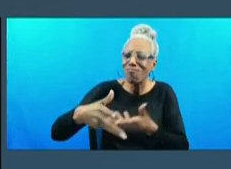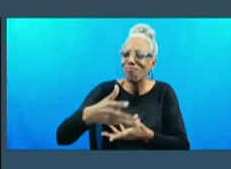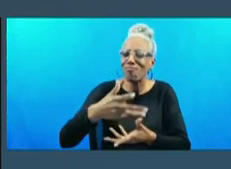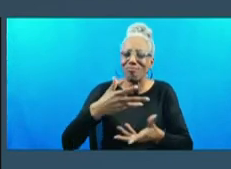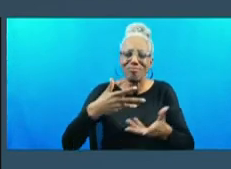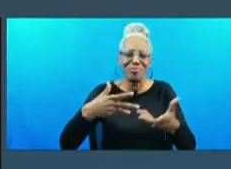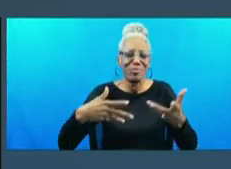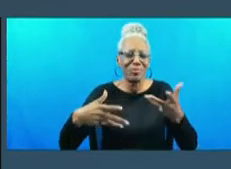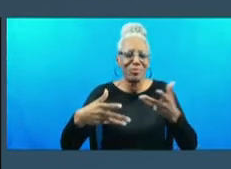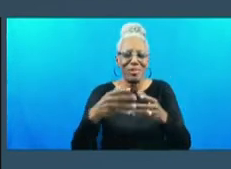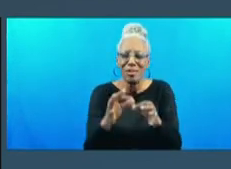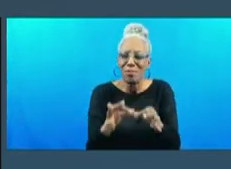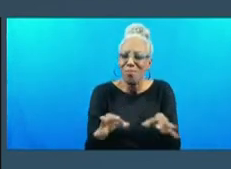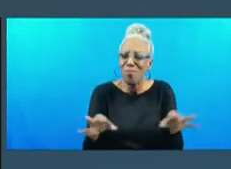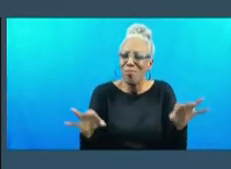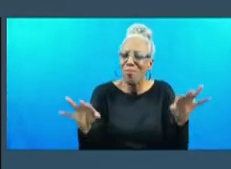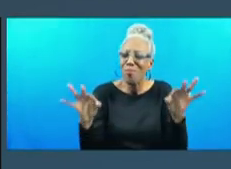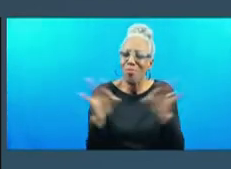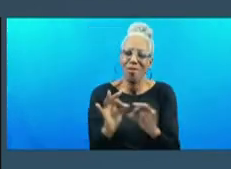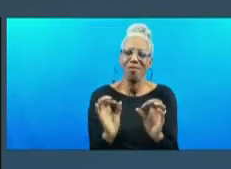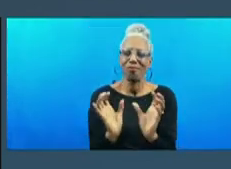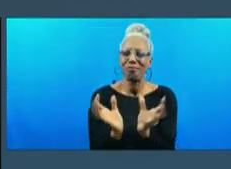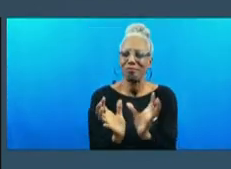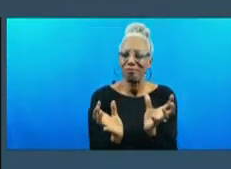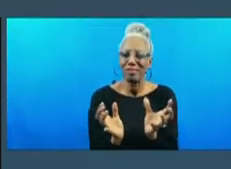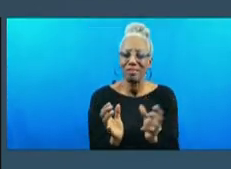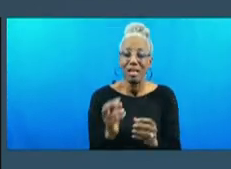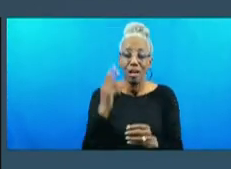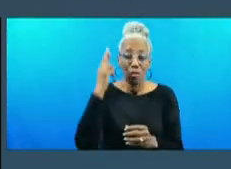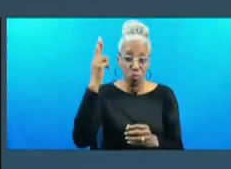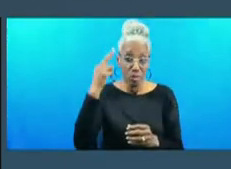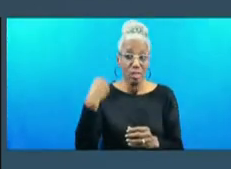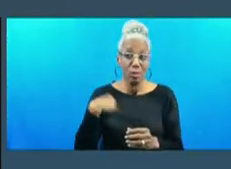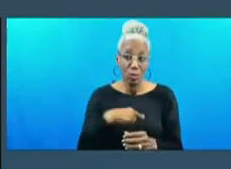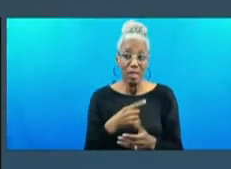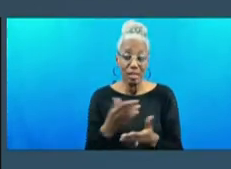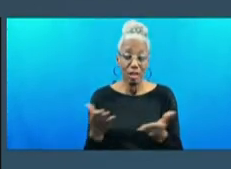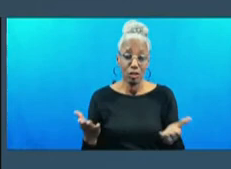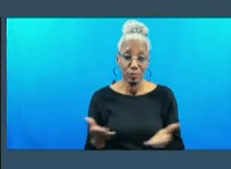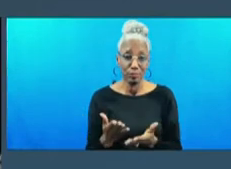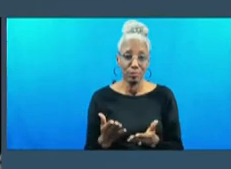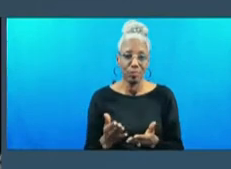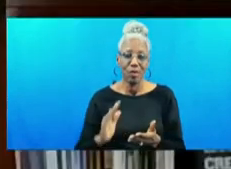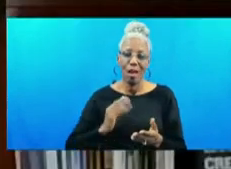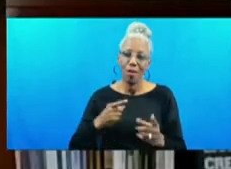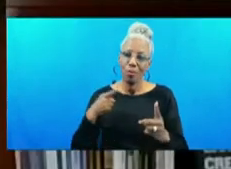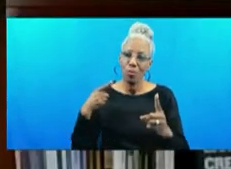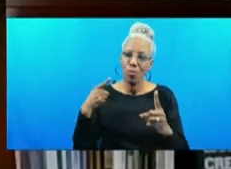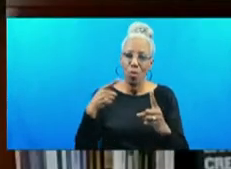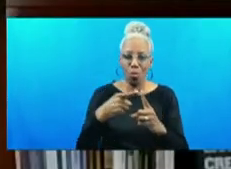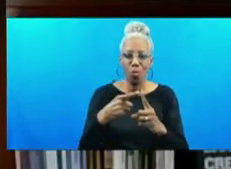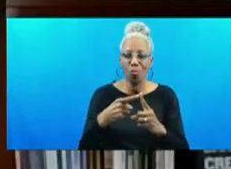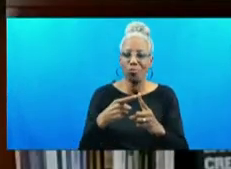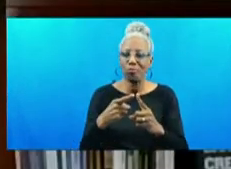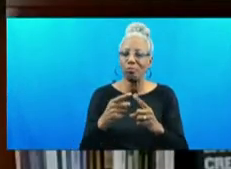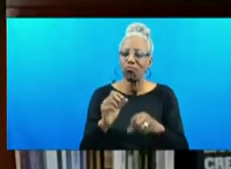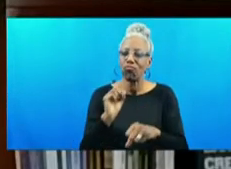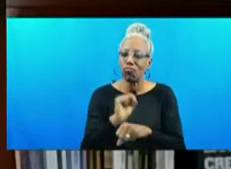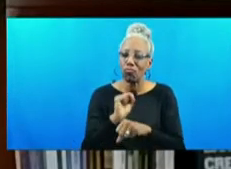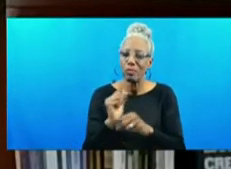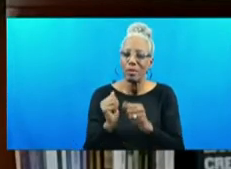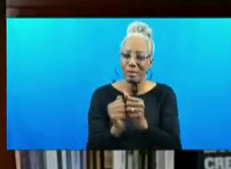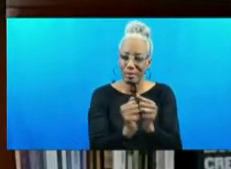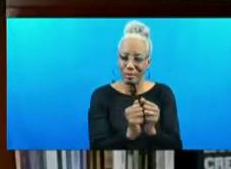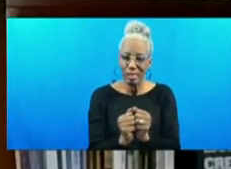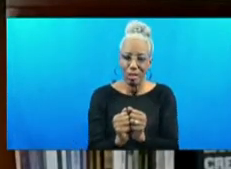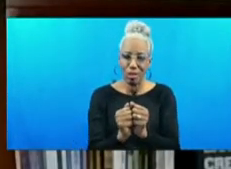conversation around why we're all here and we have a collective mission to accomplish together. I'm Monifa McKnight, the interim